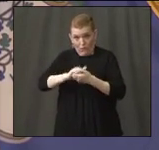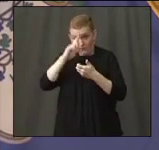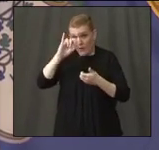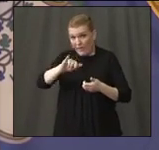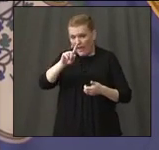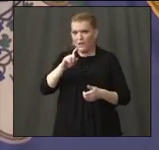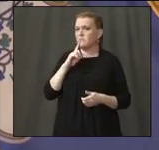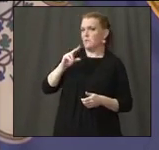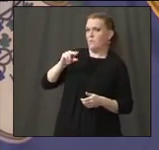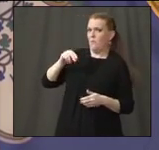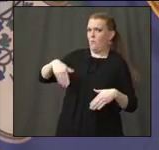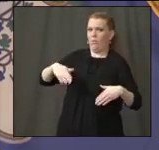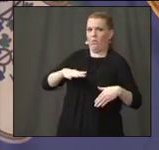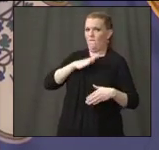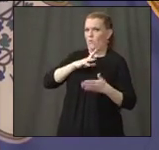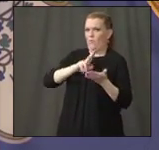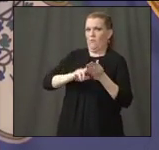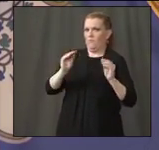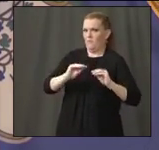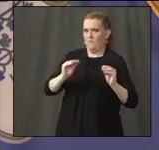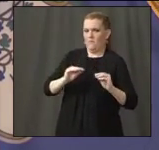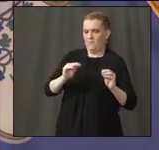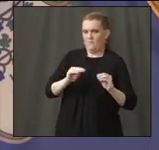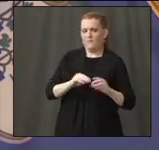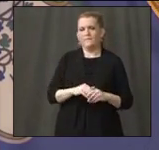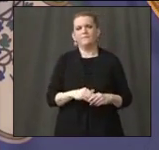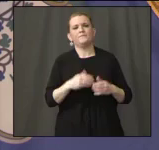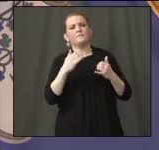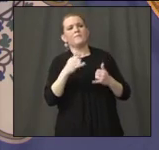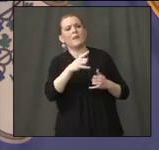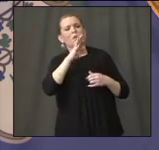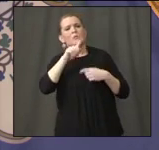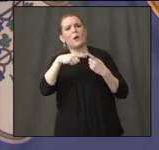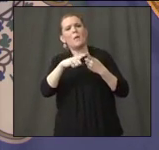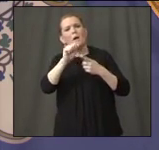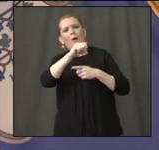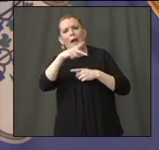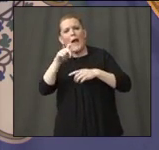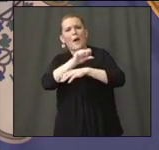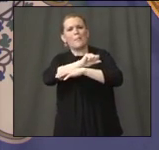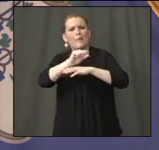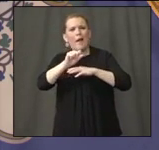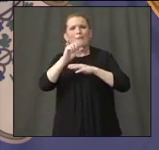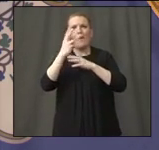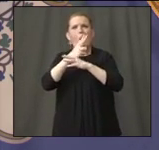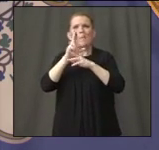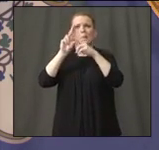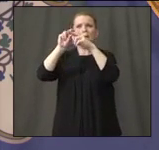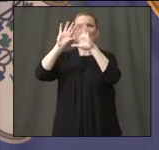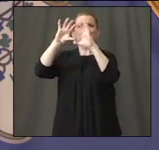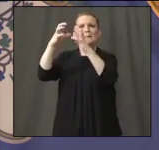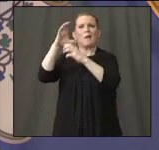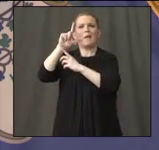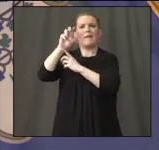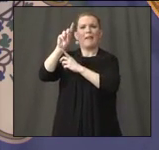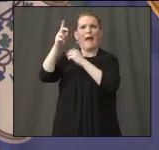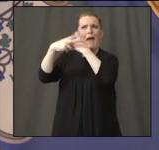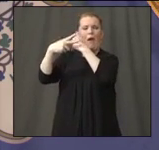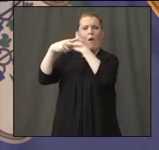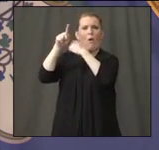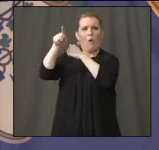program that Josh referenced, that's being developed independent of what Governor Cuomo was talking